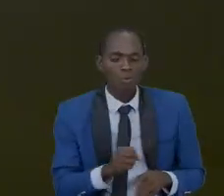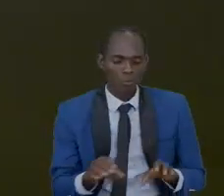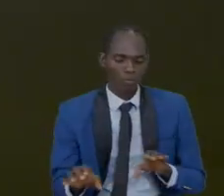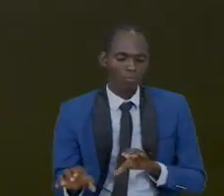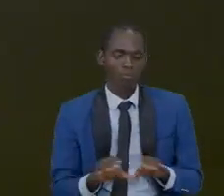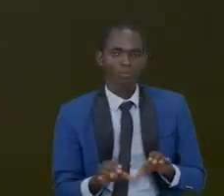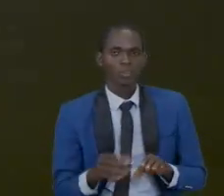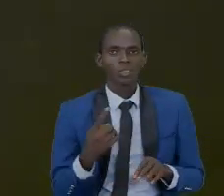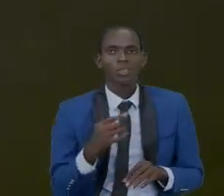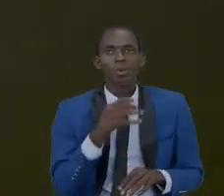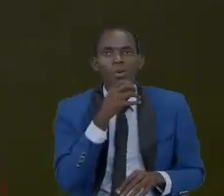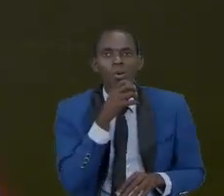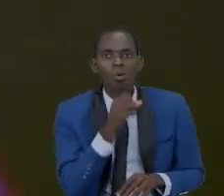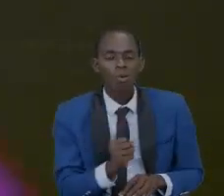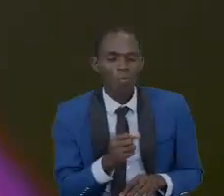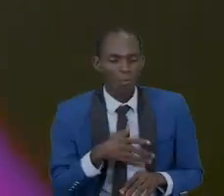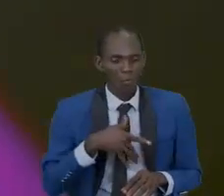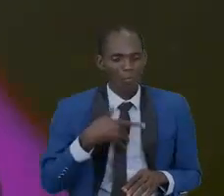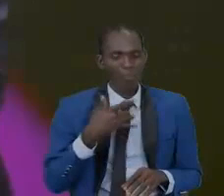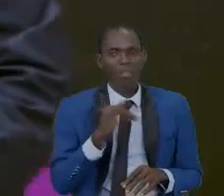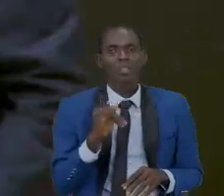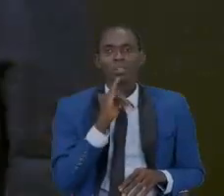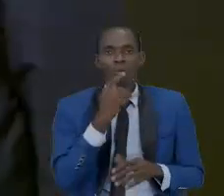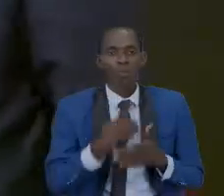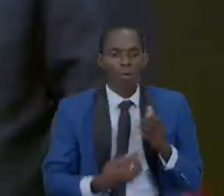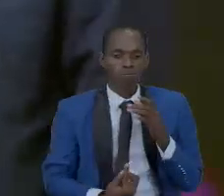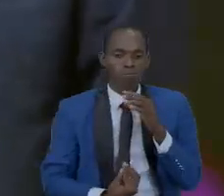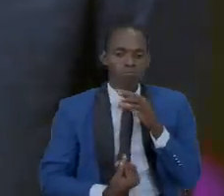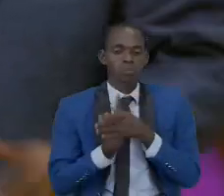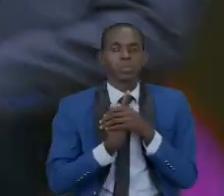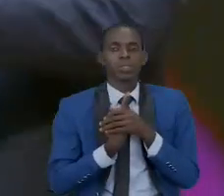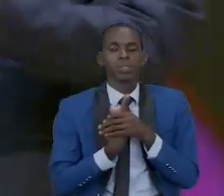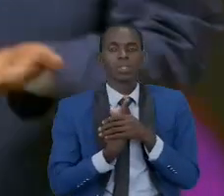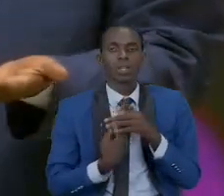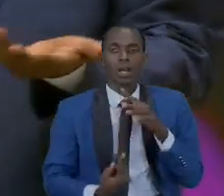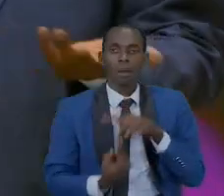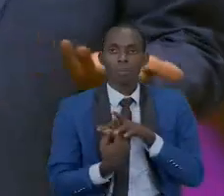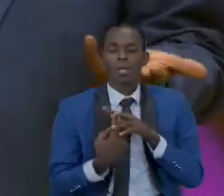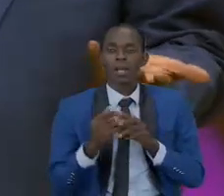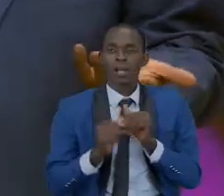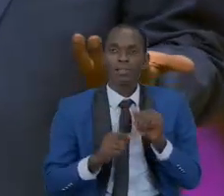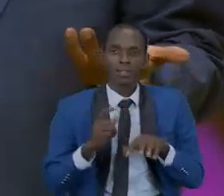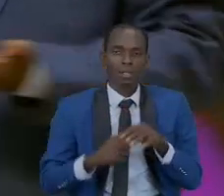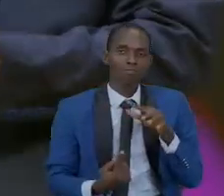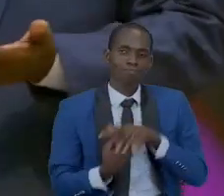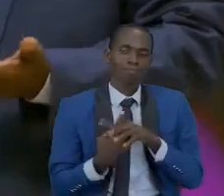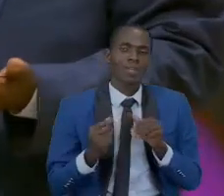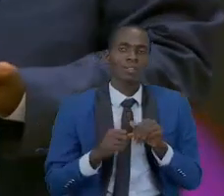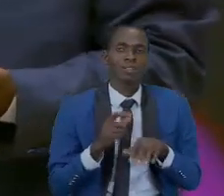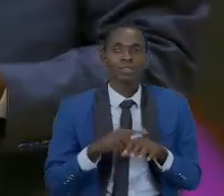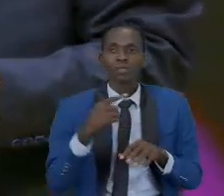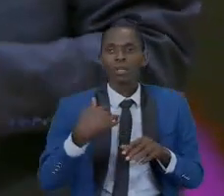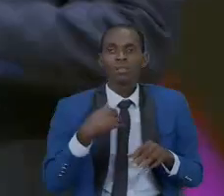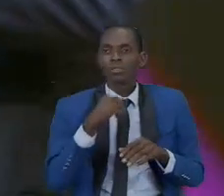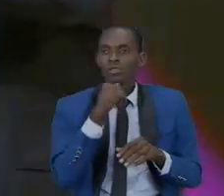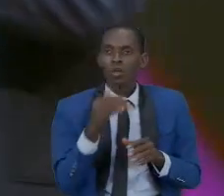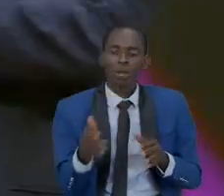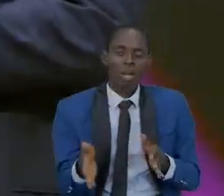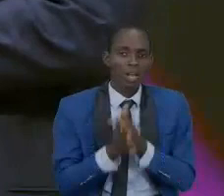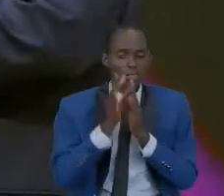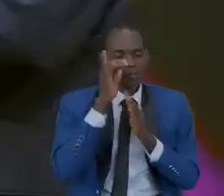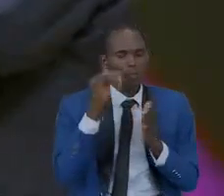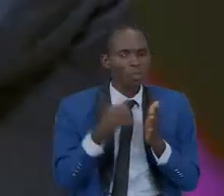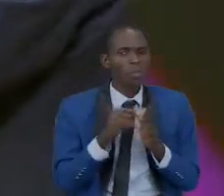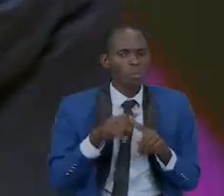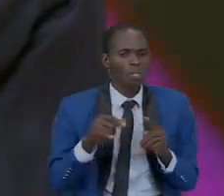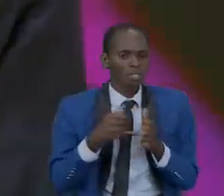the old feeling is what will pop up every time you have not even you know called for that but